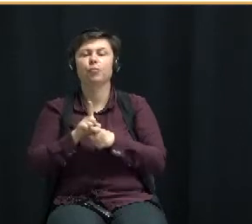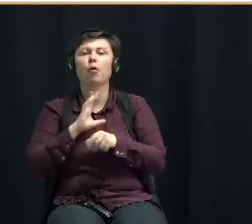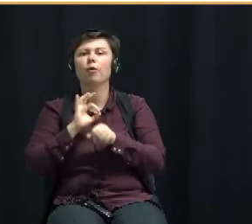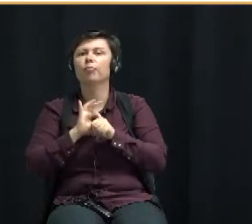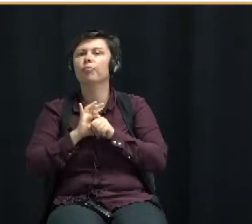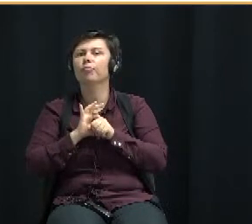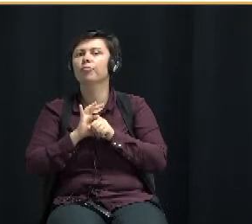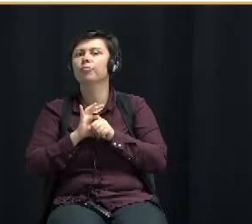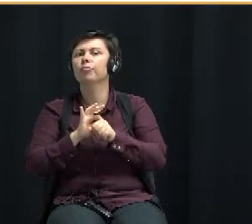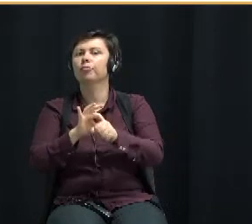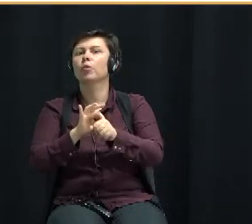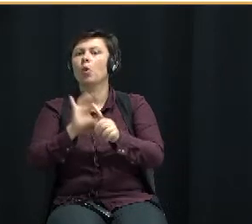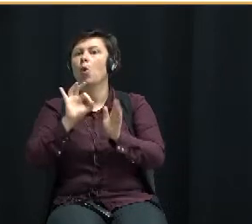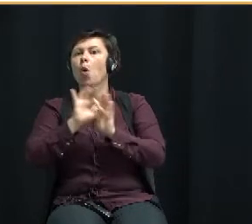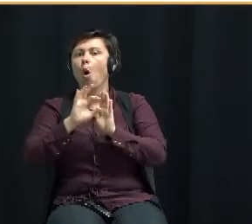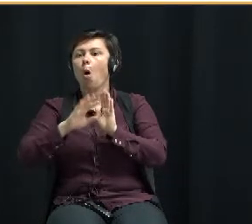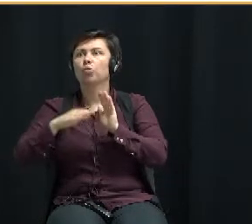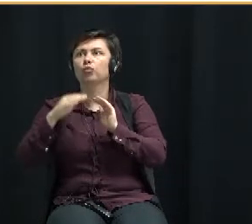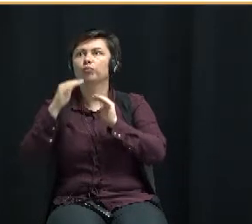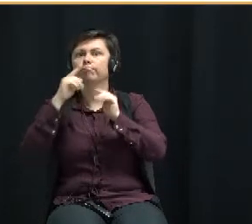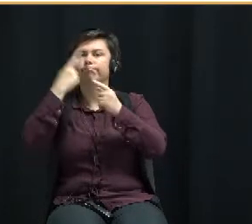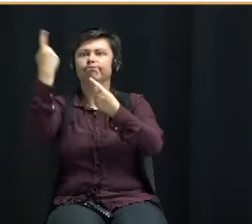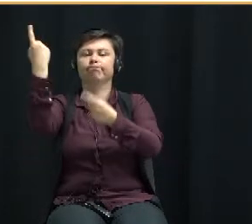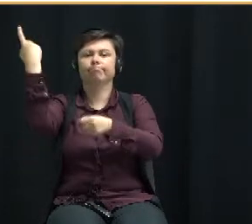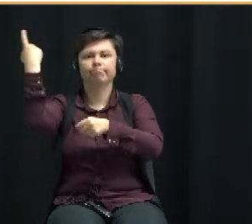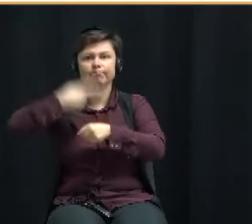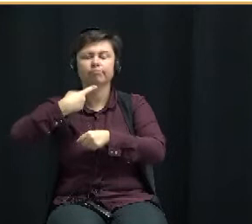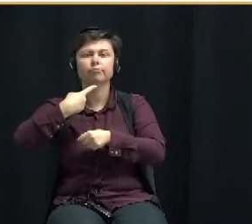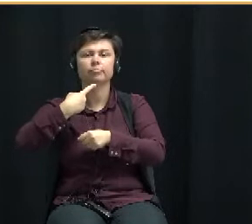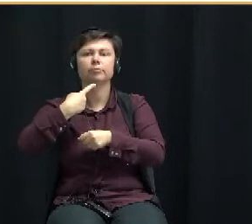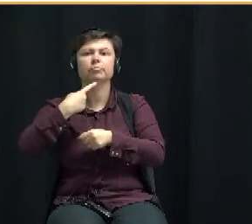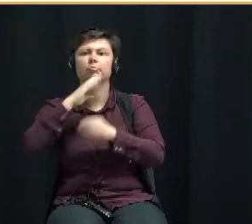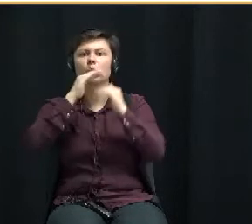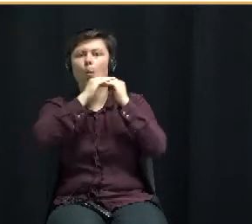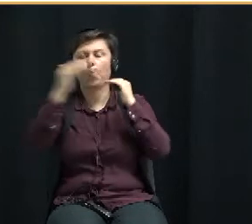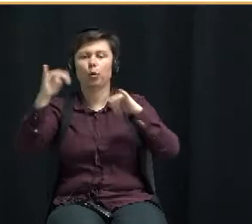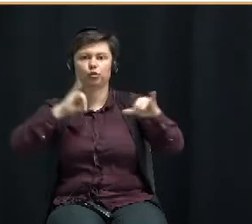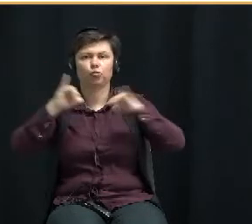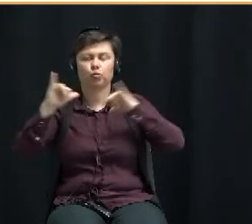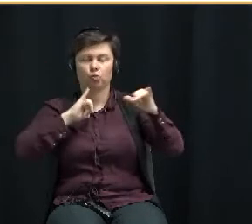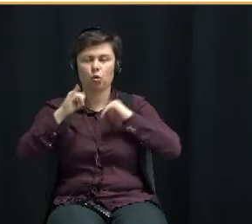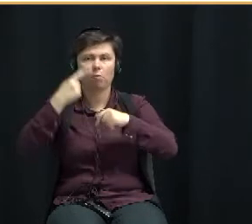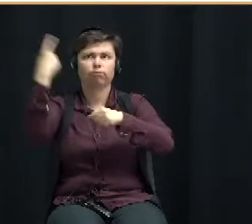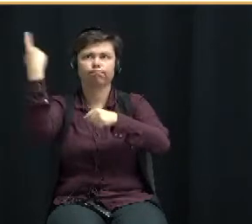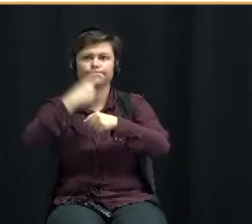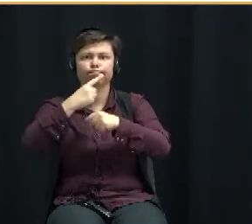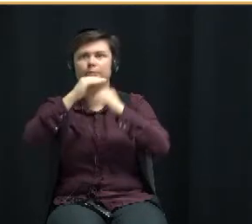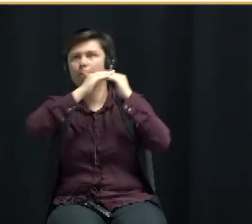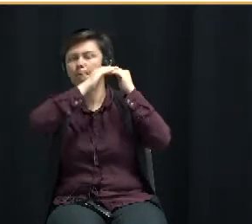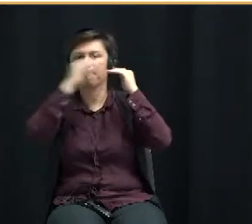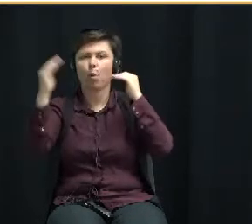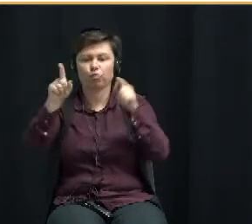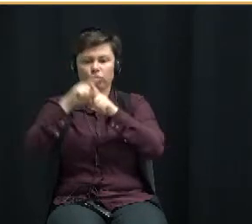from top level government to local communities and a regional